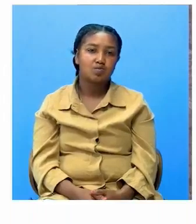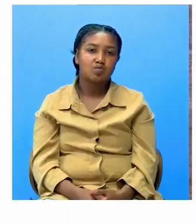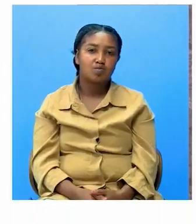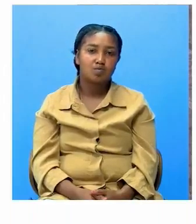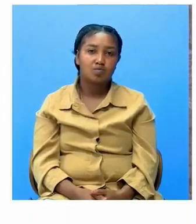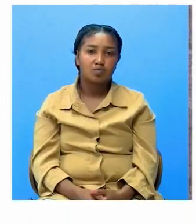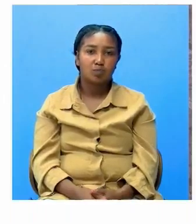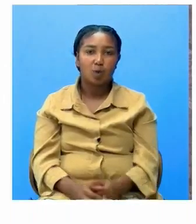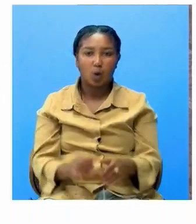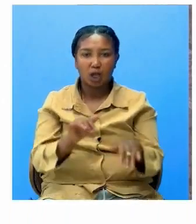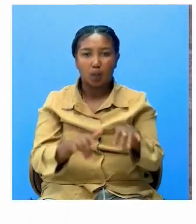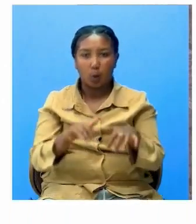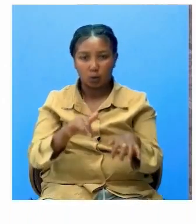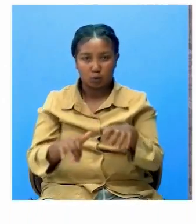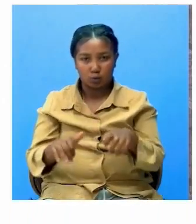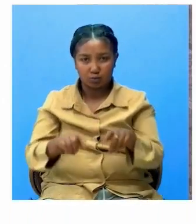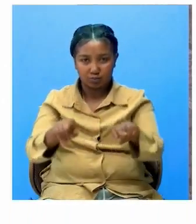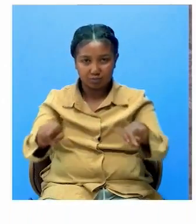keyboard